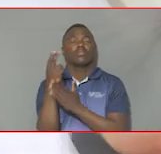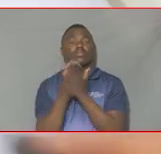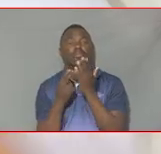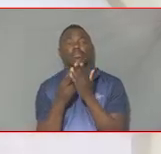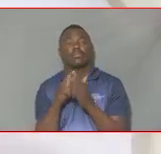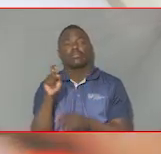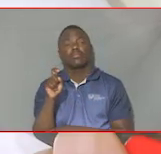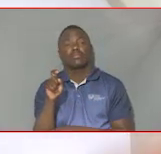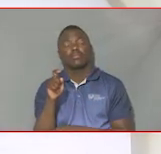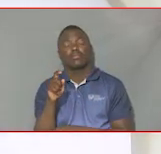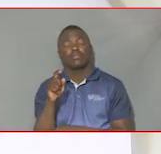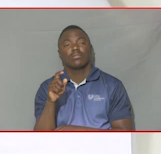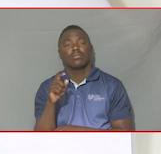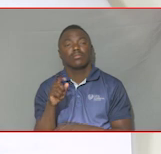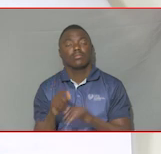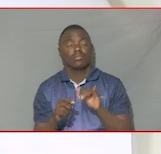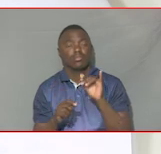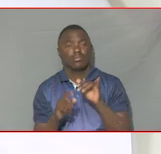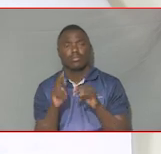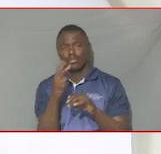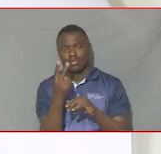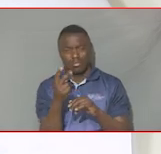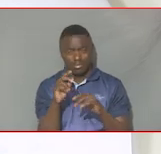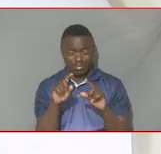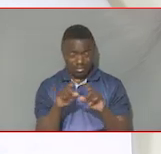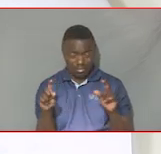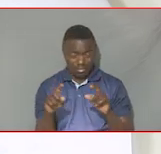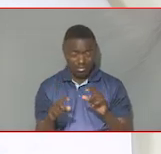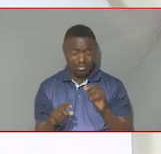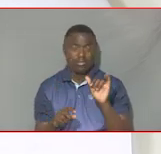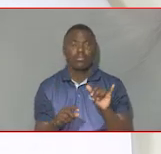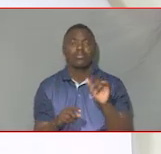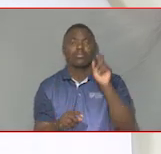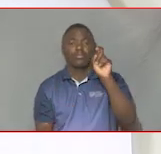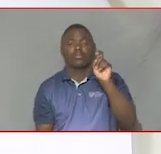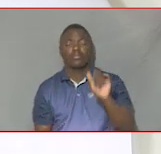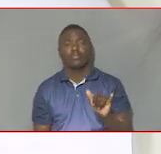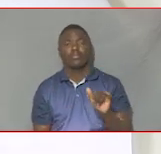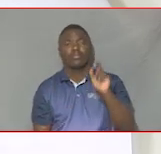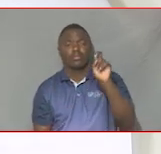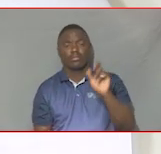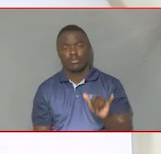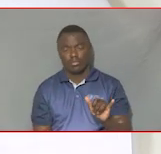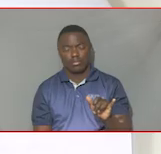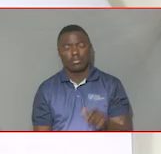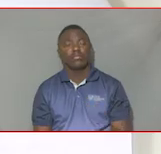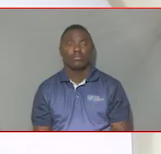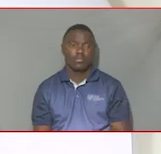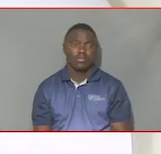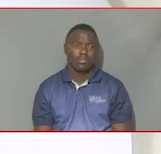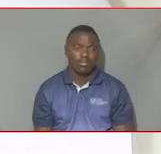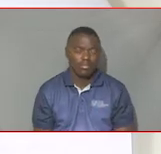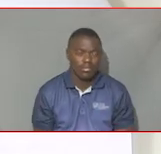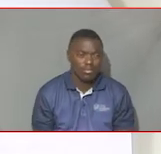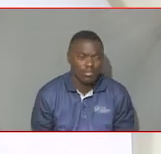X. Your second row is Y. Or your first column is X. Your second column is Y. Follow the